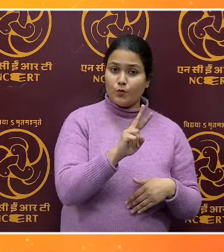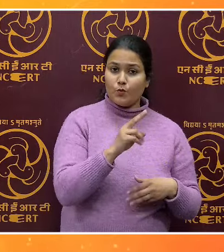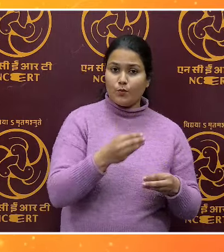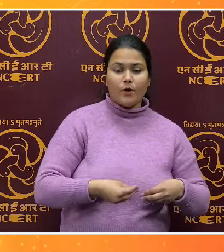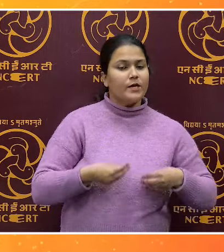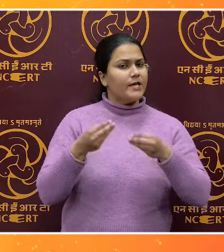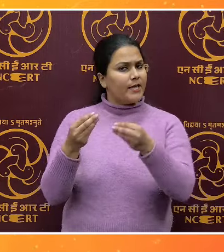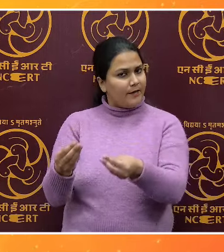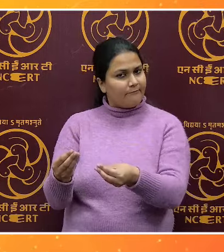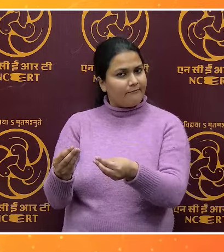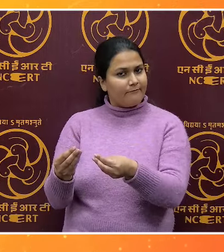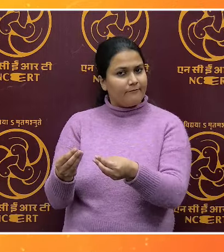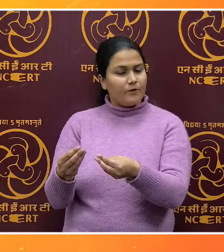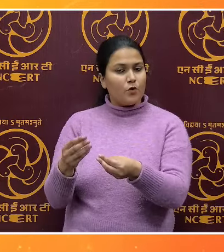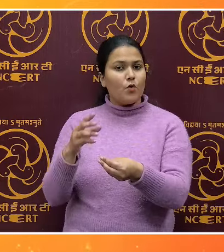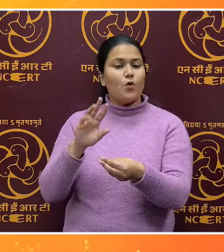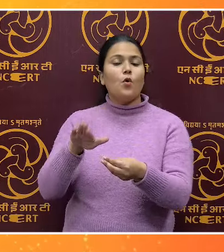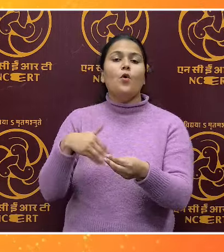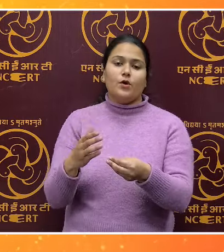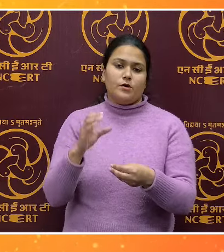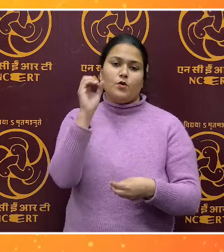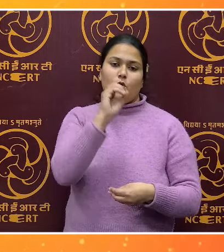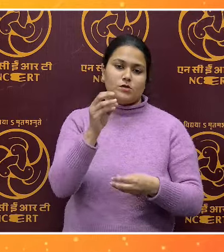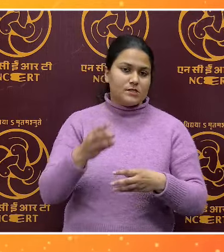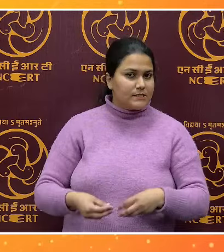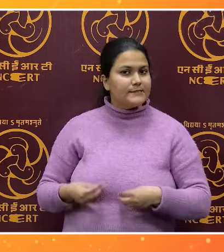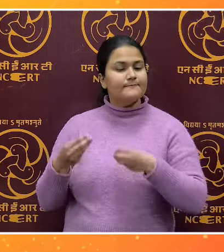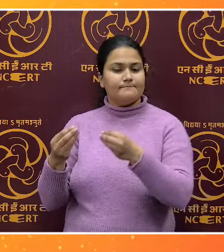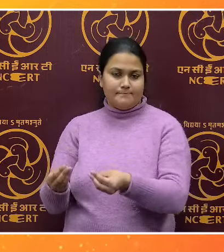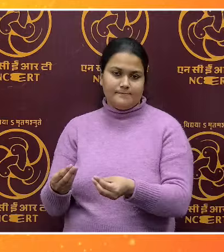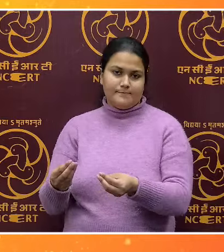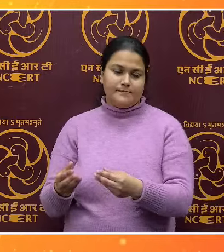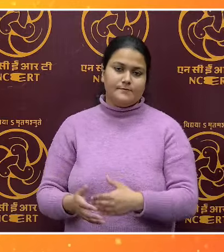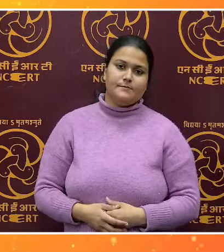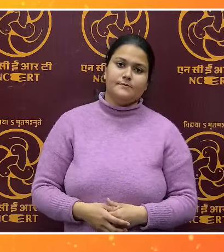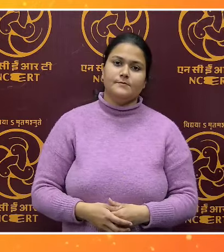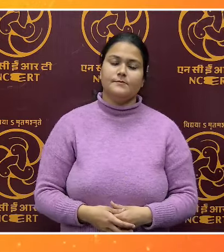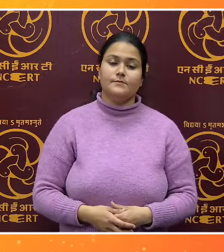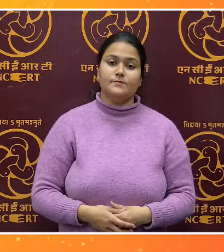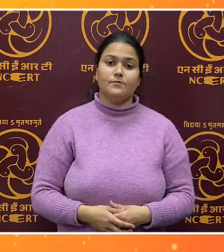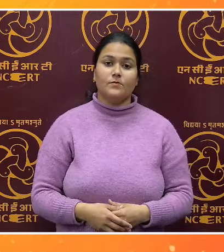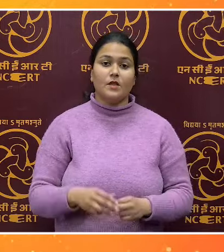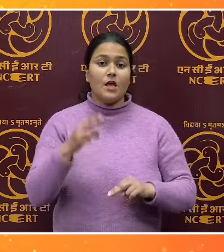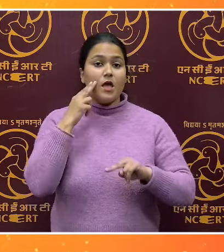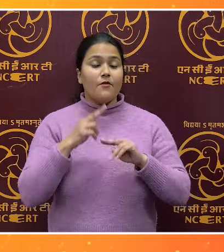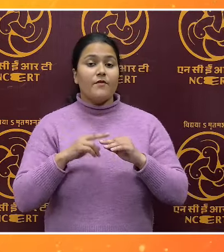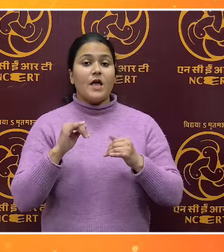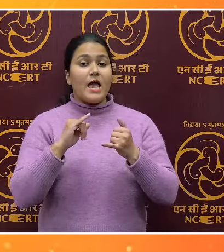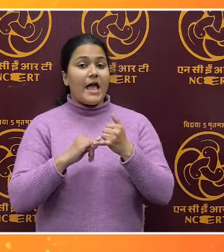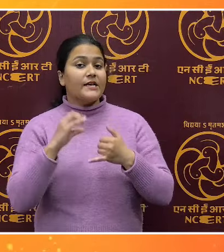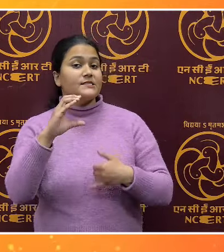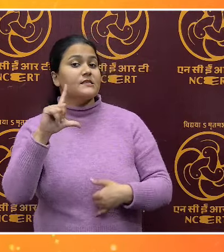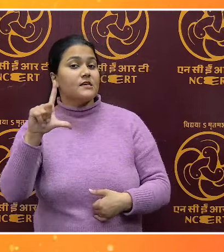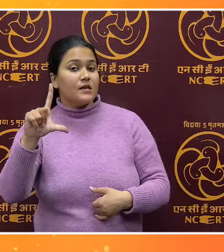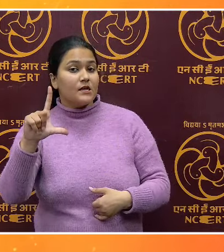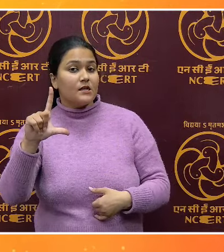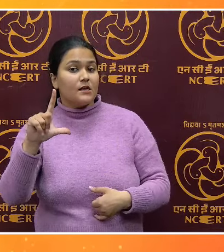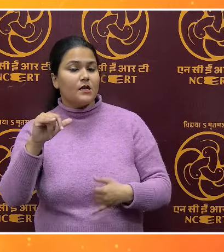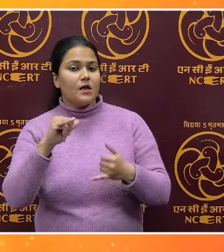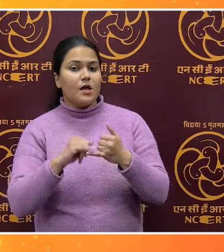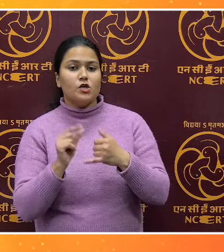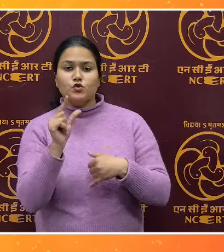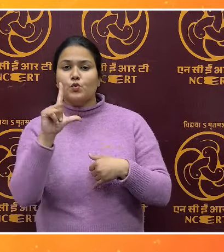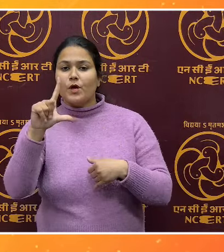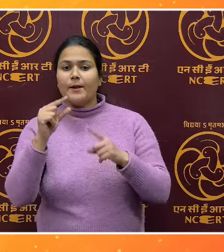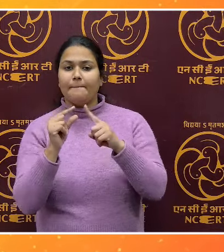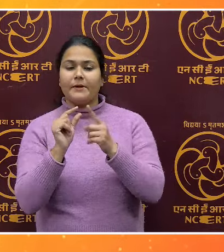atom and oxygen is also donor atom. In case of SCN, sulfur also is